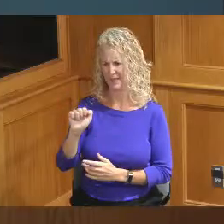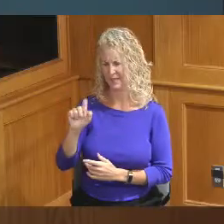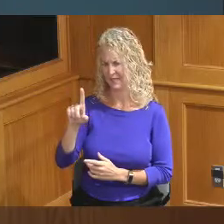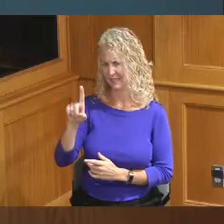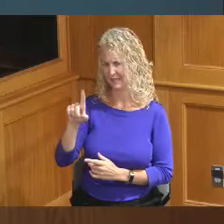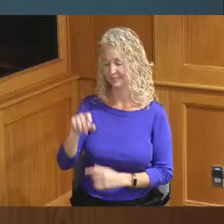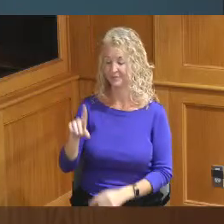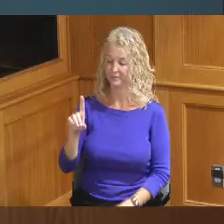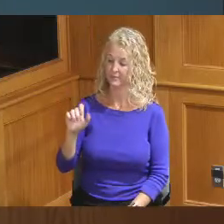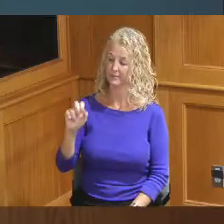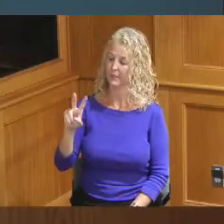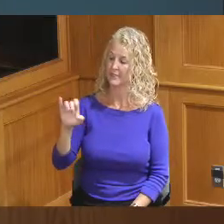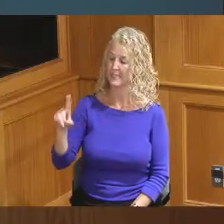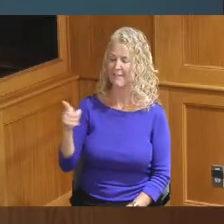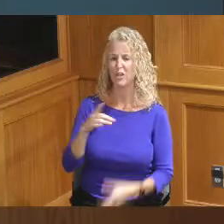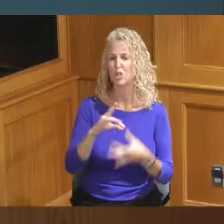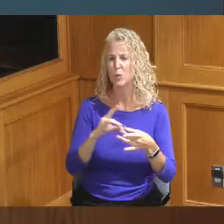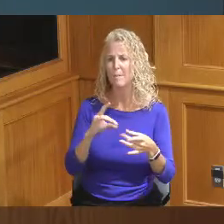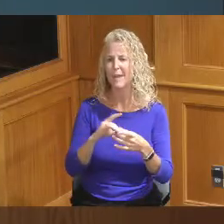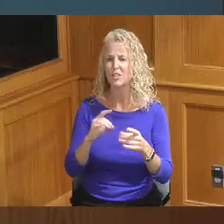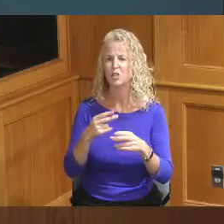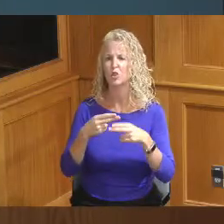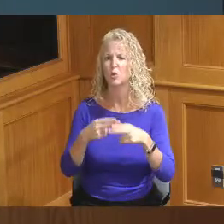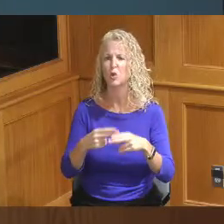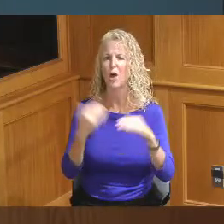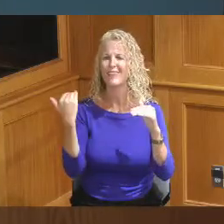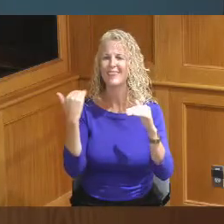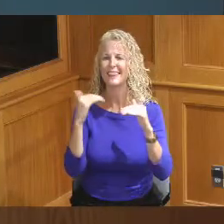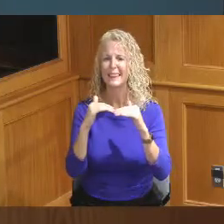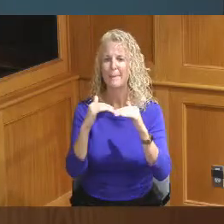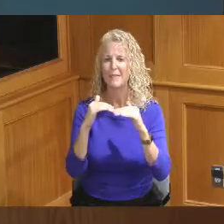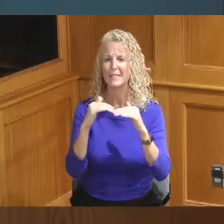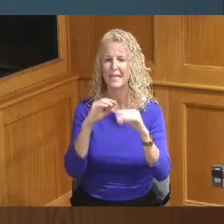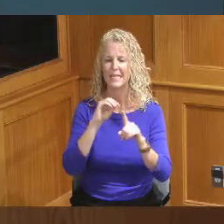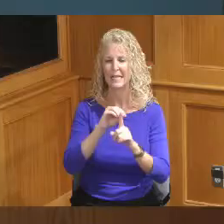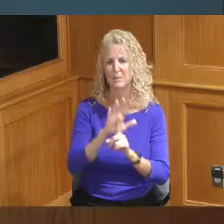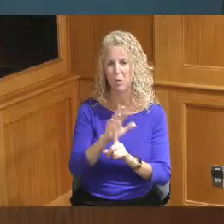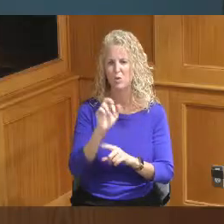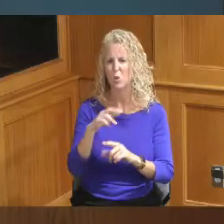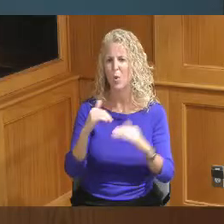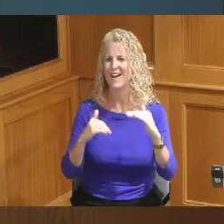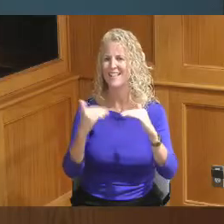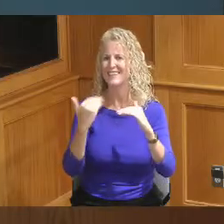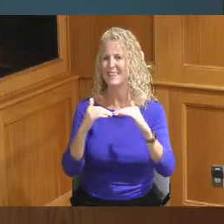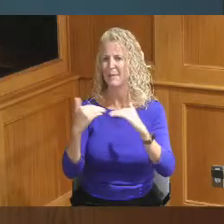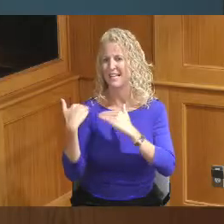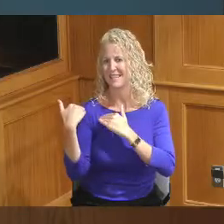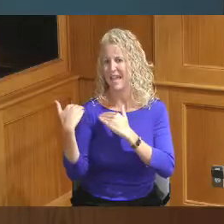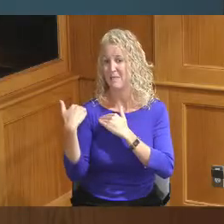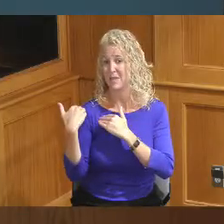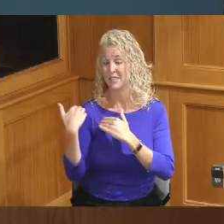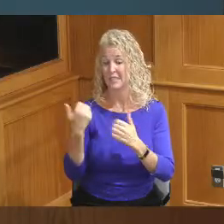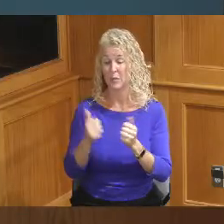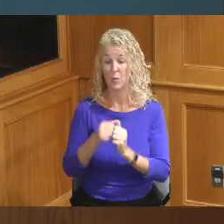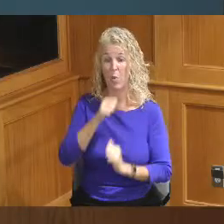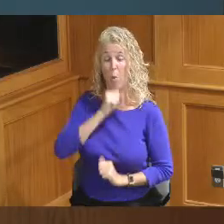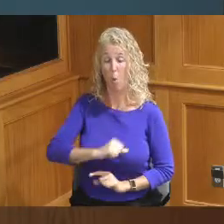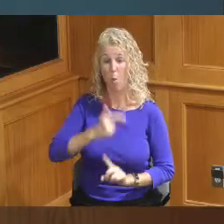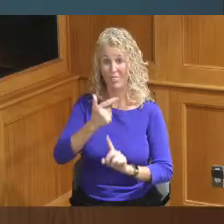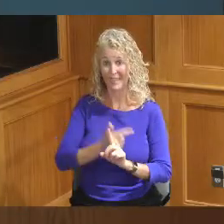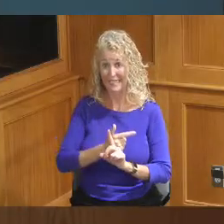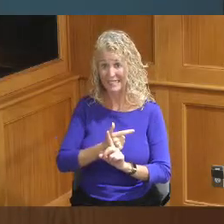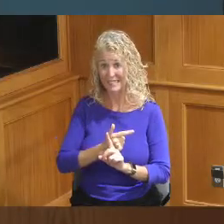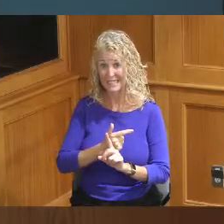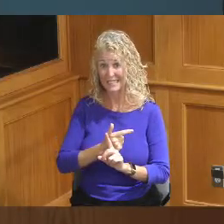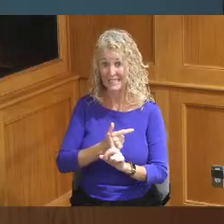about this limited exposure or the limited liability that we suffer from right now through the old lease that we do